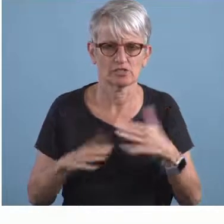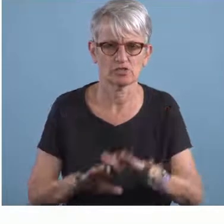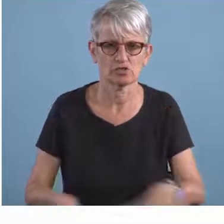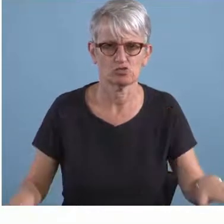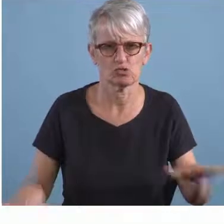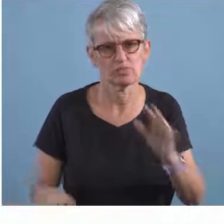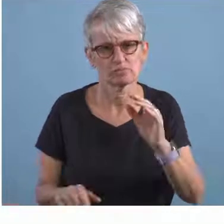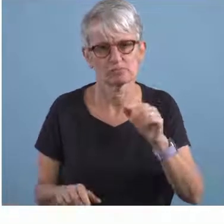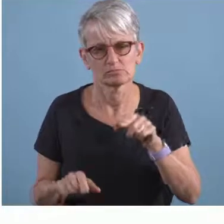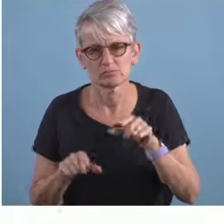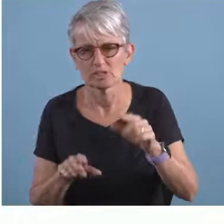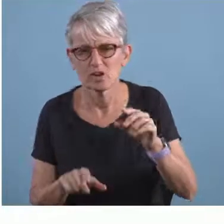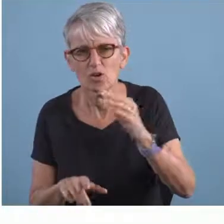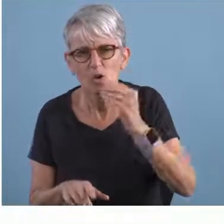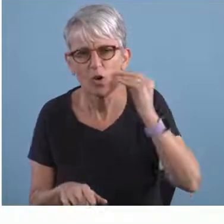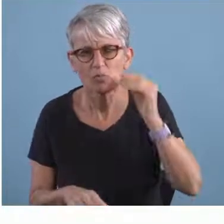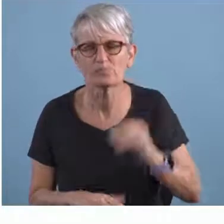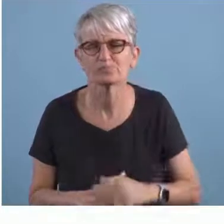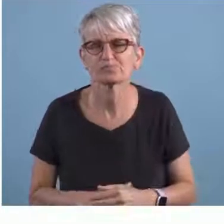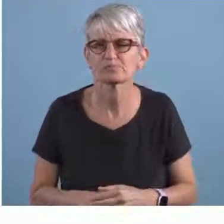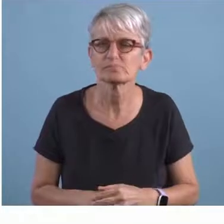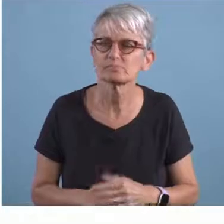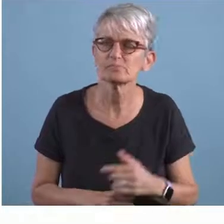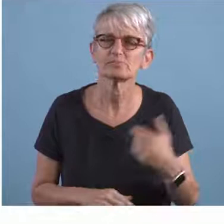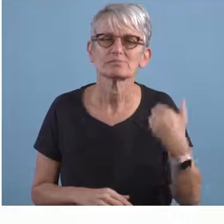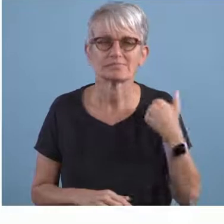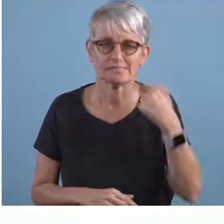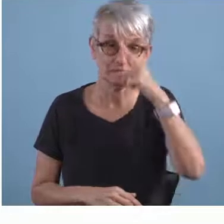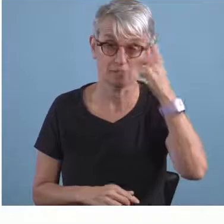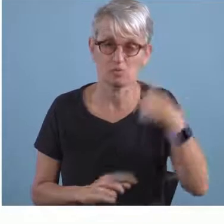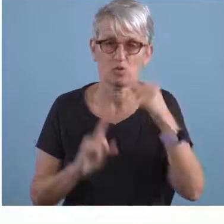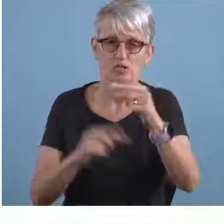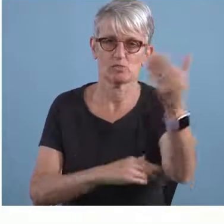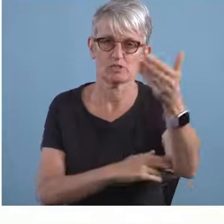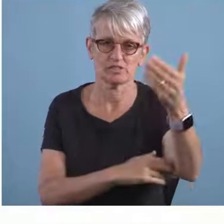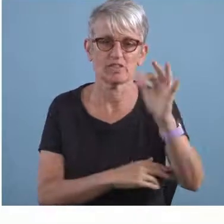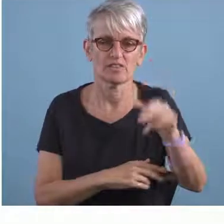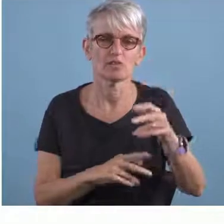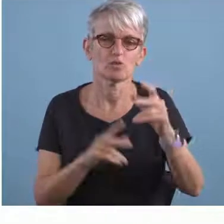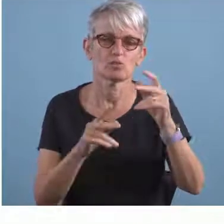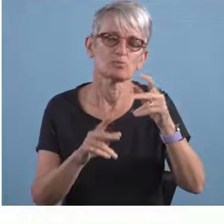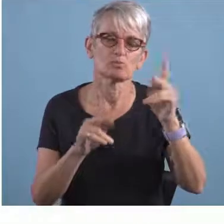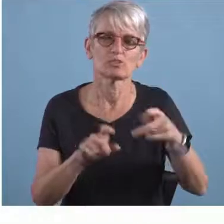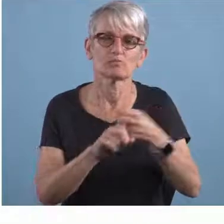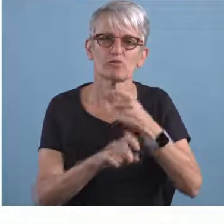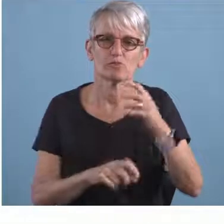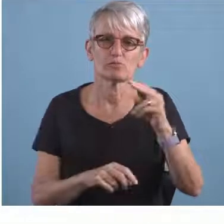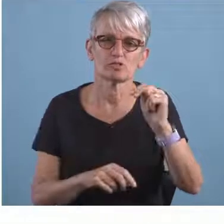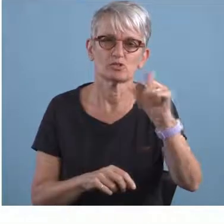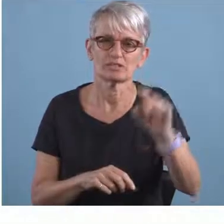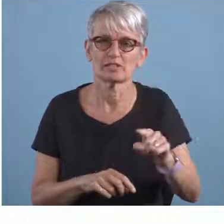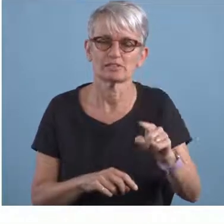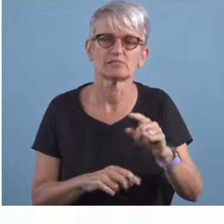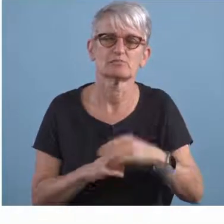home. But I was at a presentation this summer, and the presenter was from New Zealand. And she said that